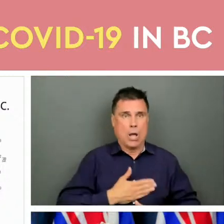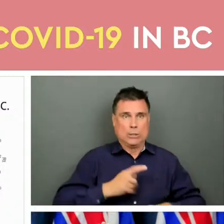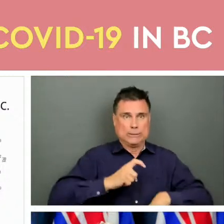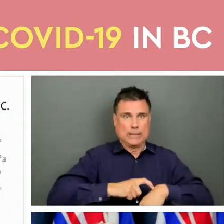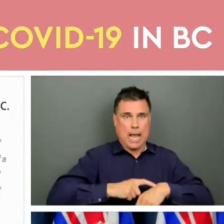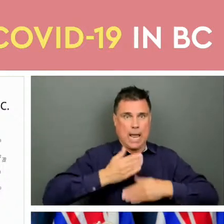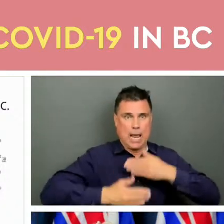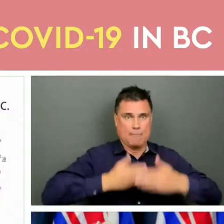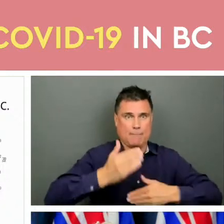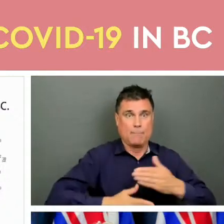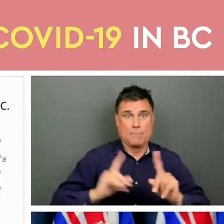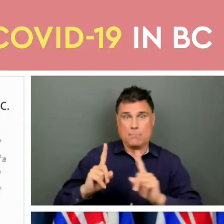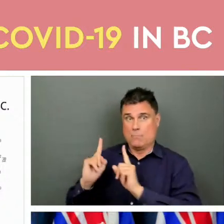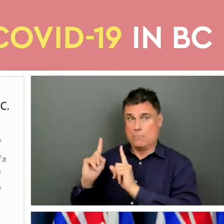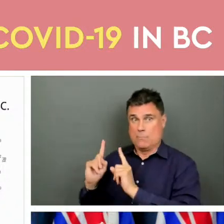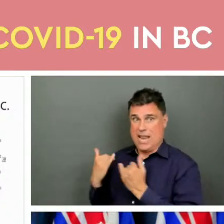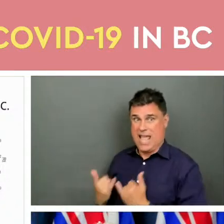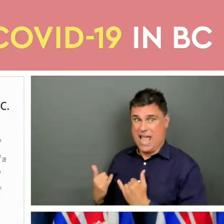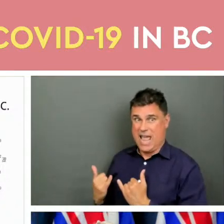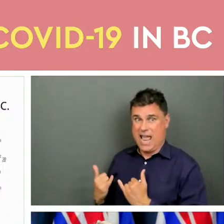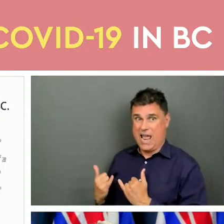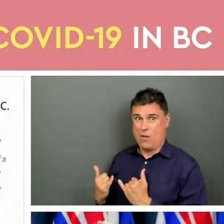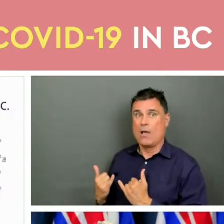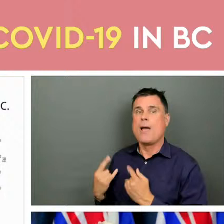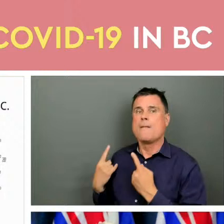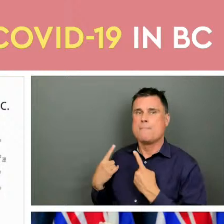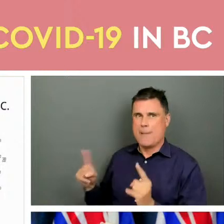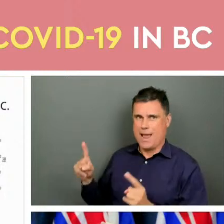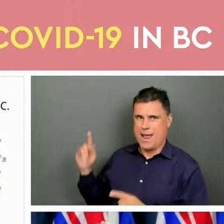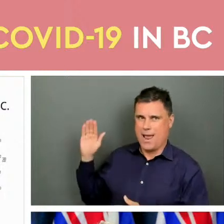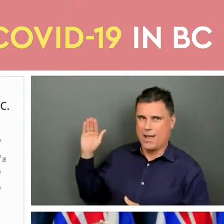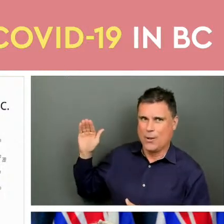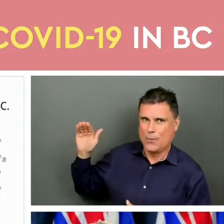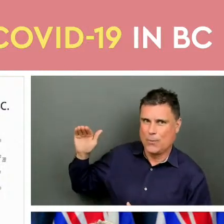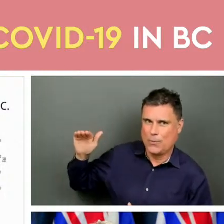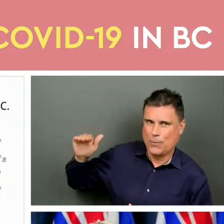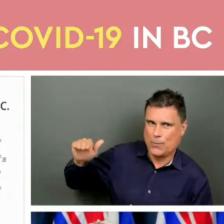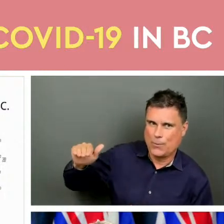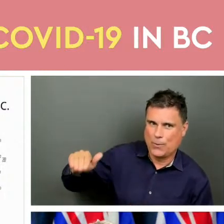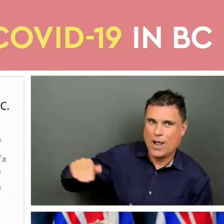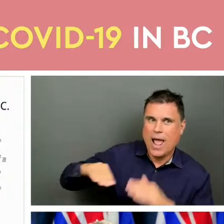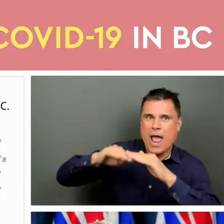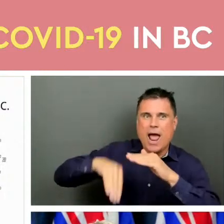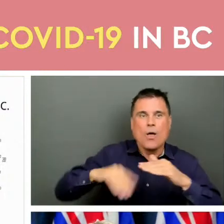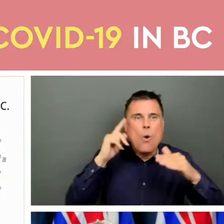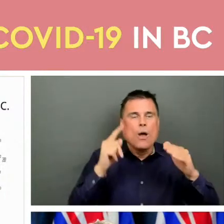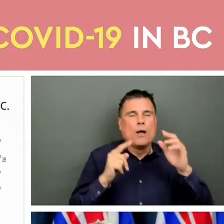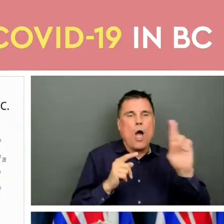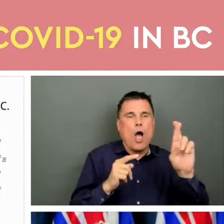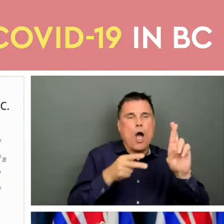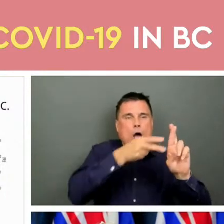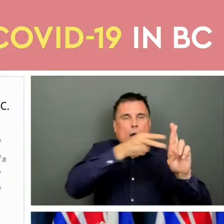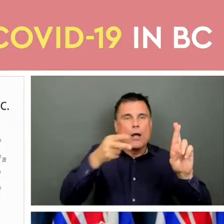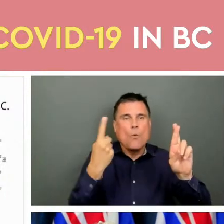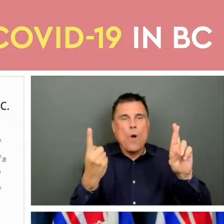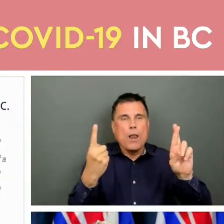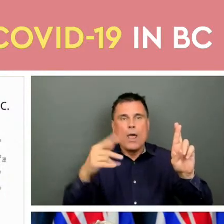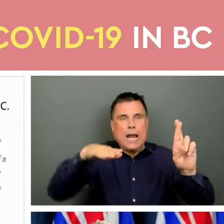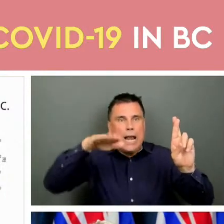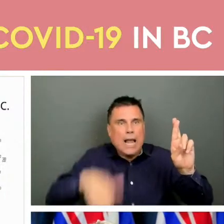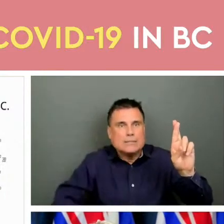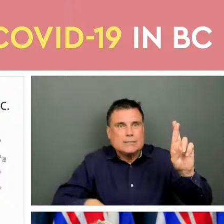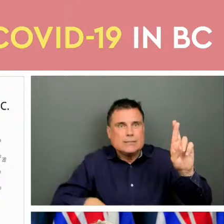in many, many months, we are trending downwards. We're below one, which means that on